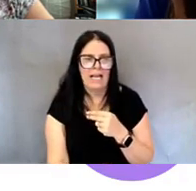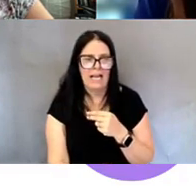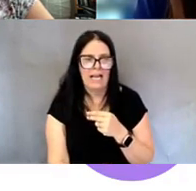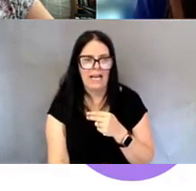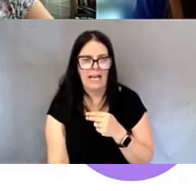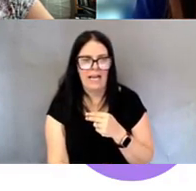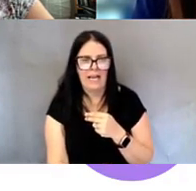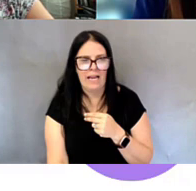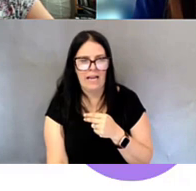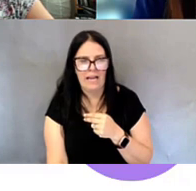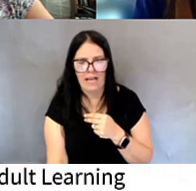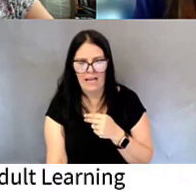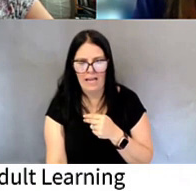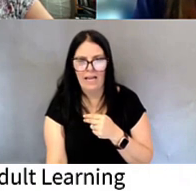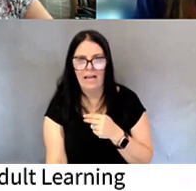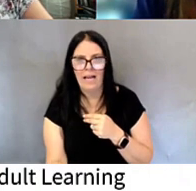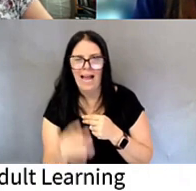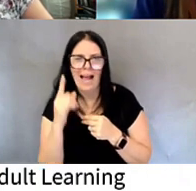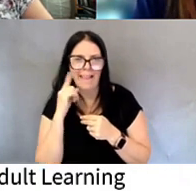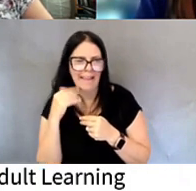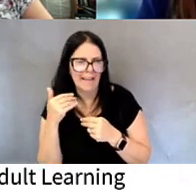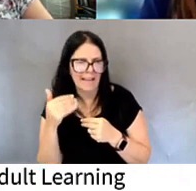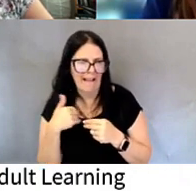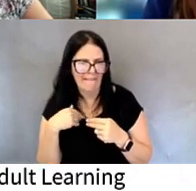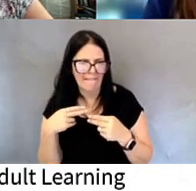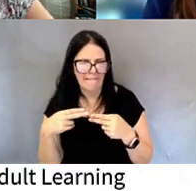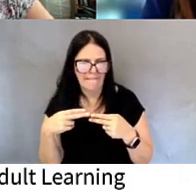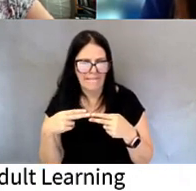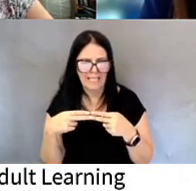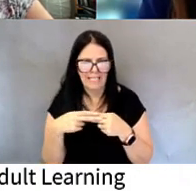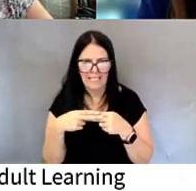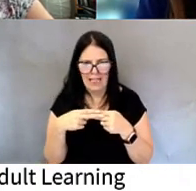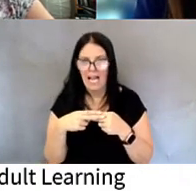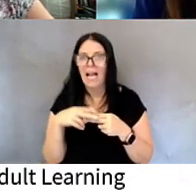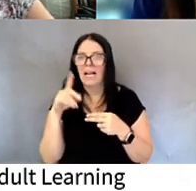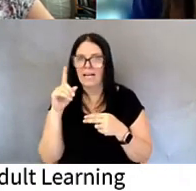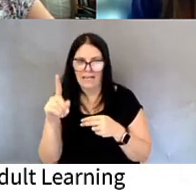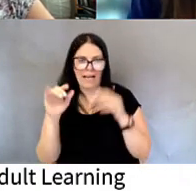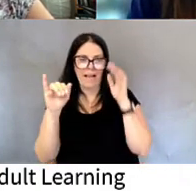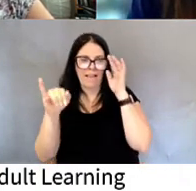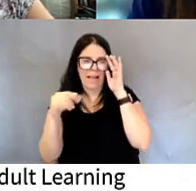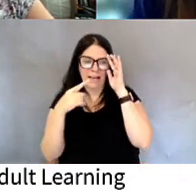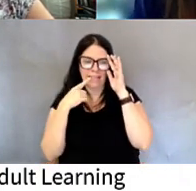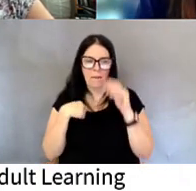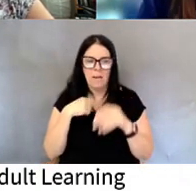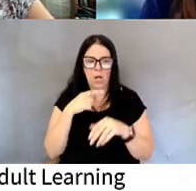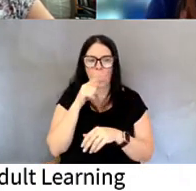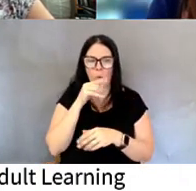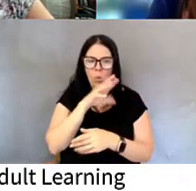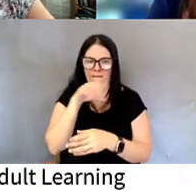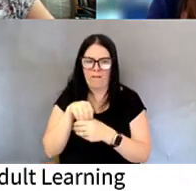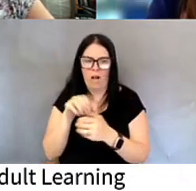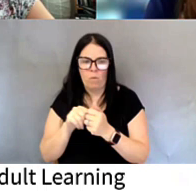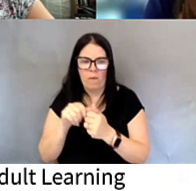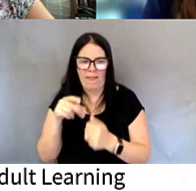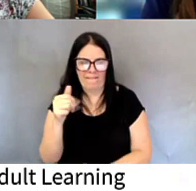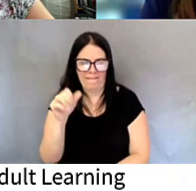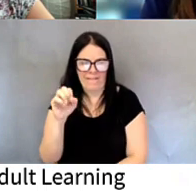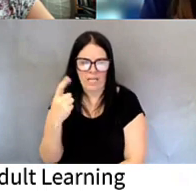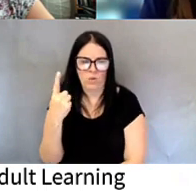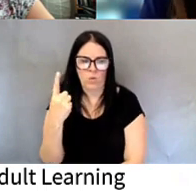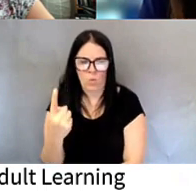I think I have a slide coming up. Yes, about who was engaged in phase one. I spoke